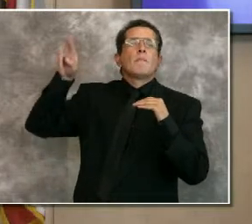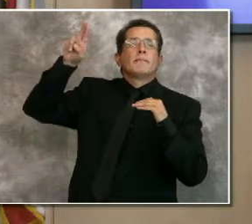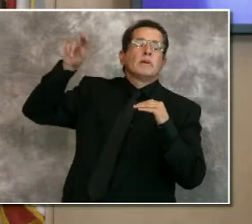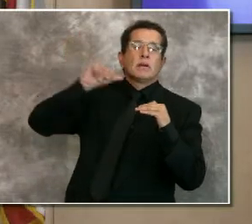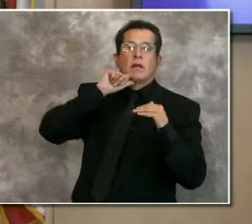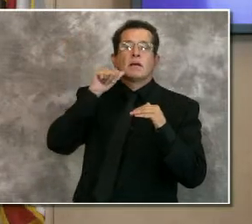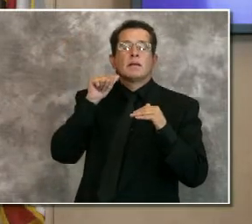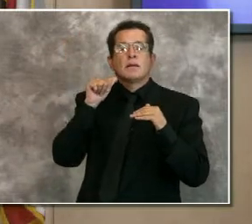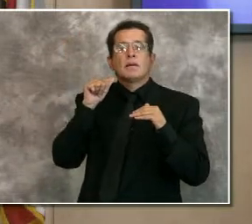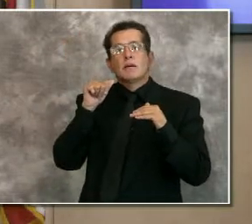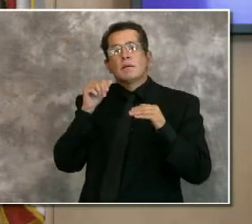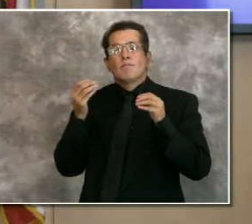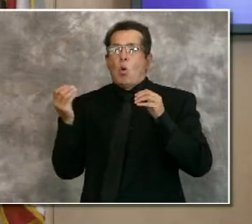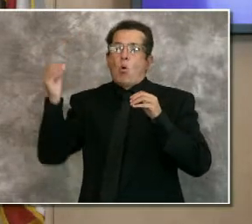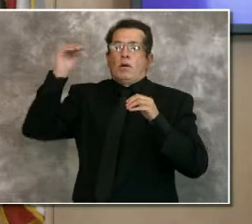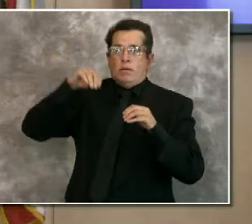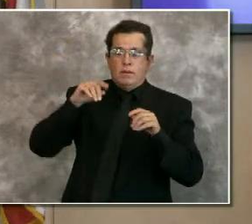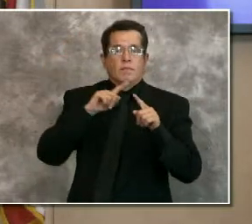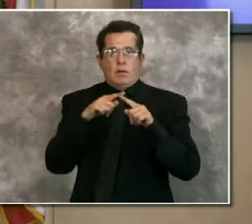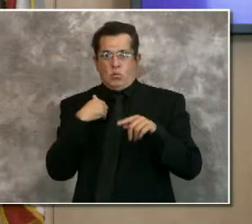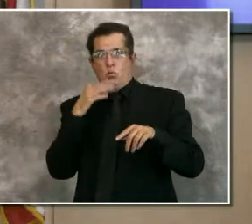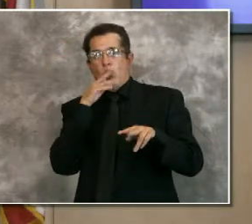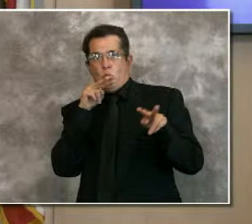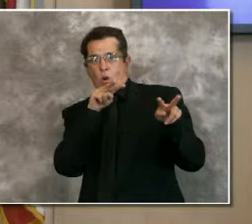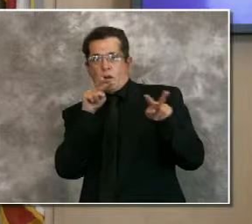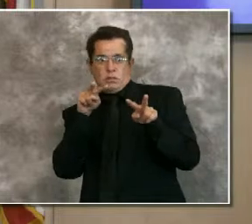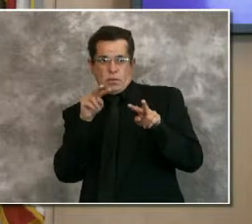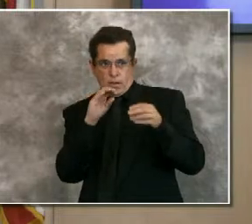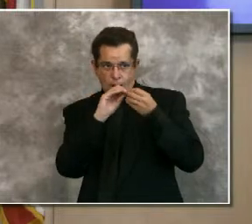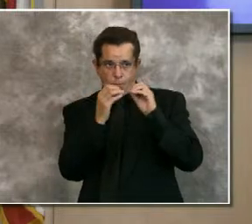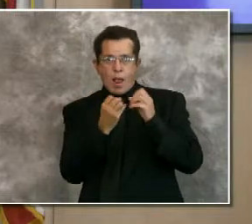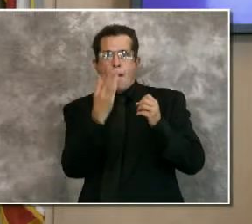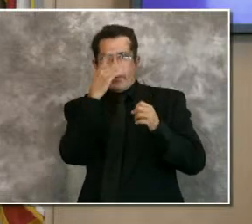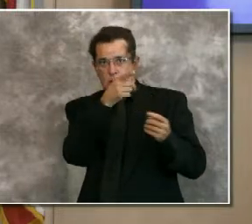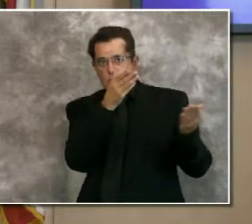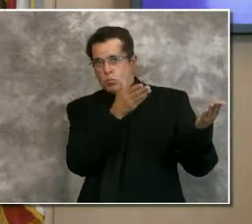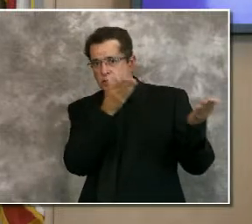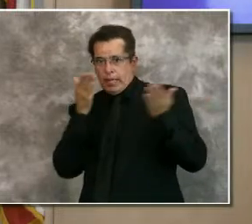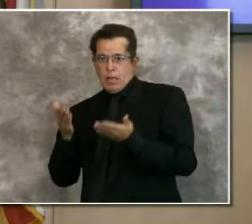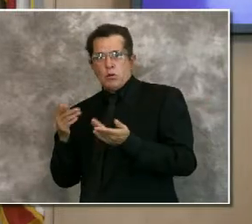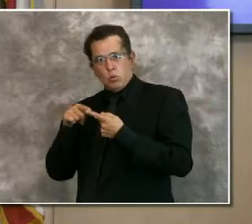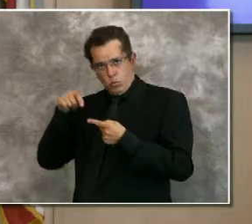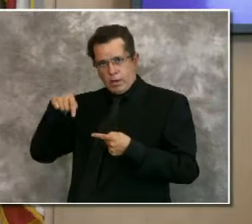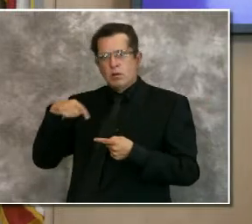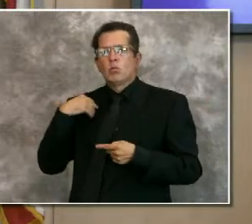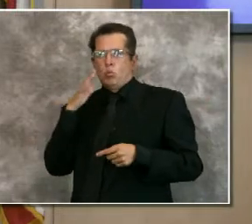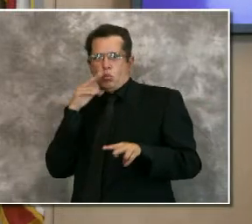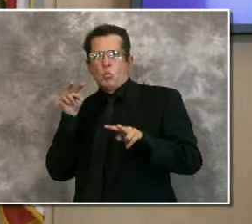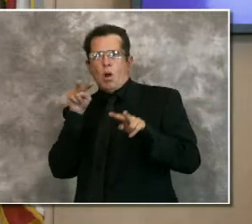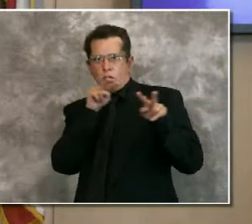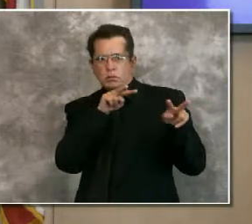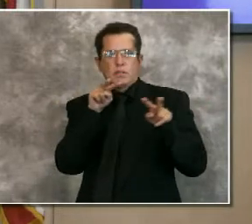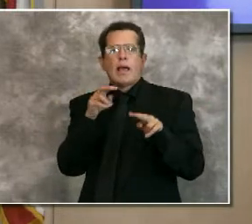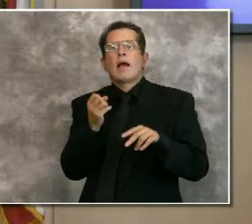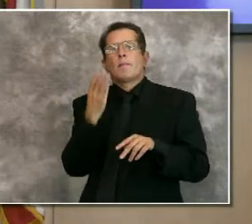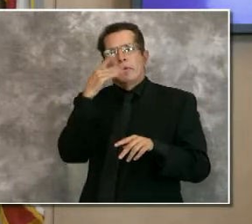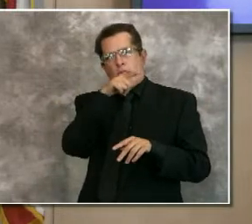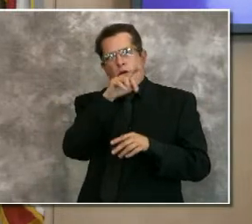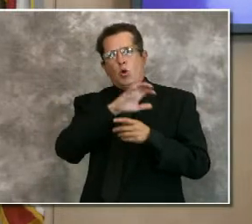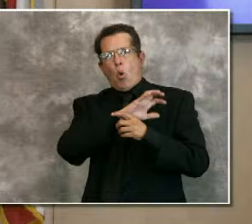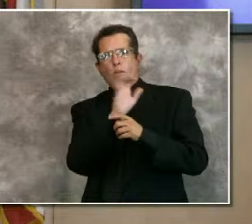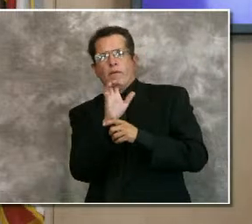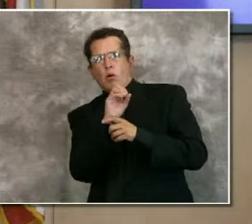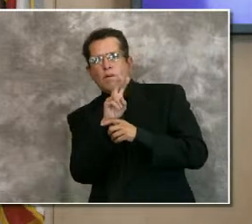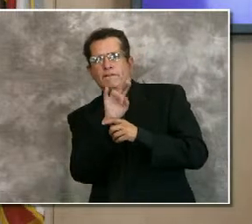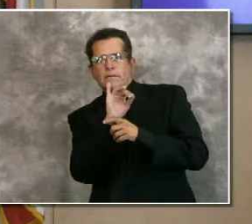but we follow the number that are coming and the percentage that are of concern for COVID. They are